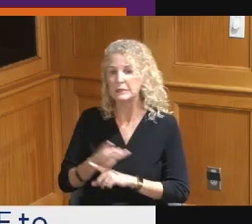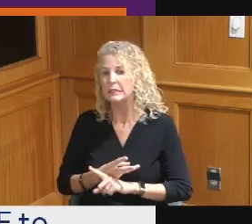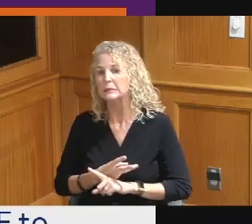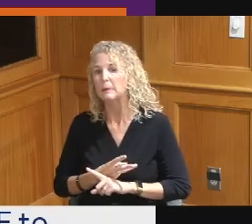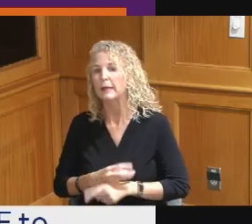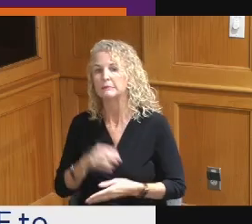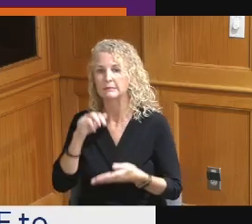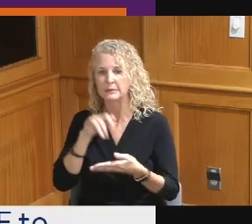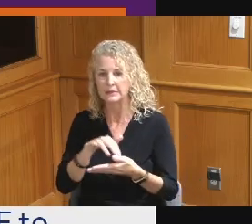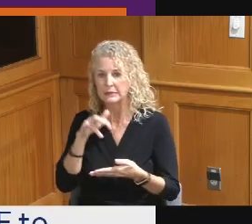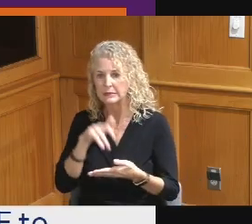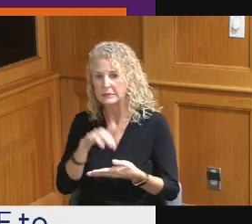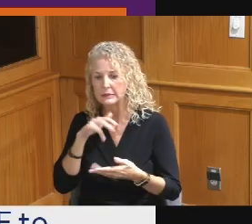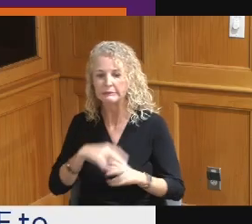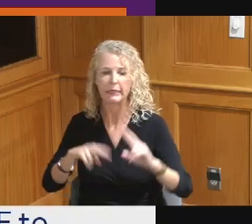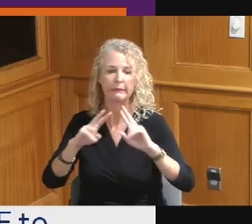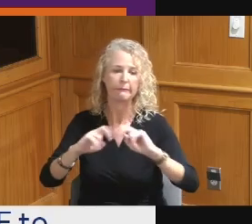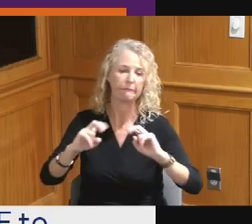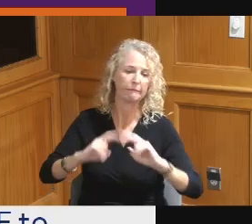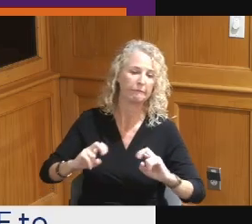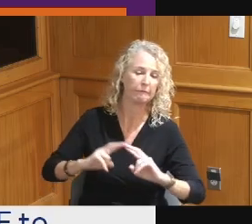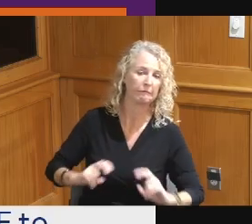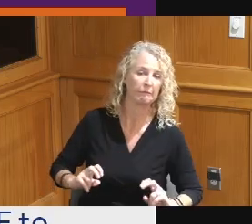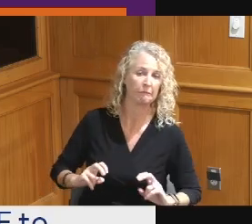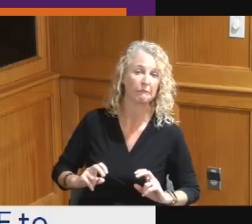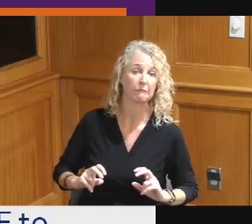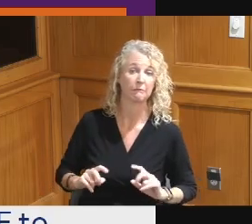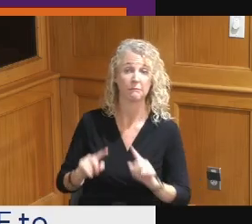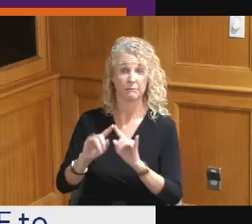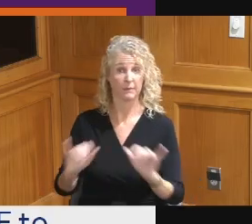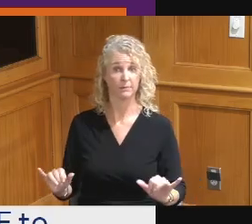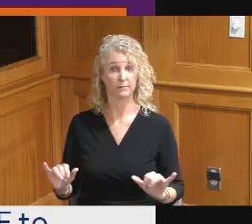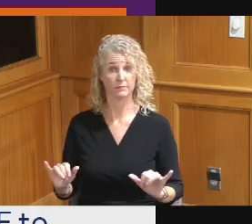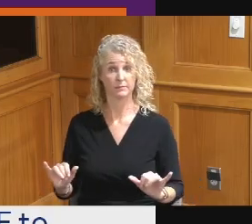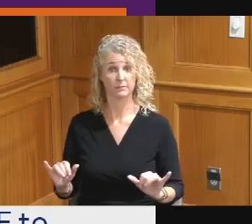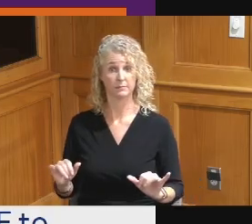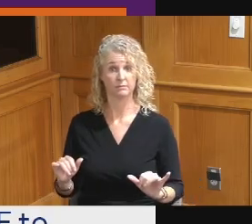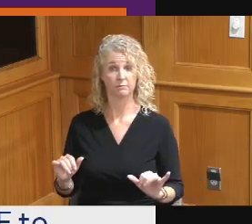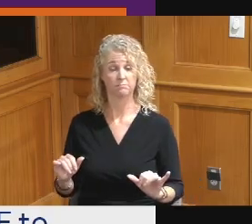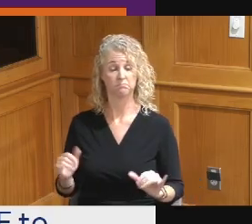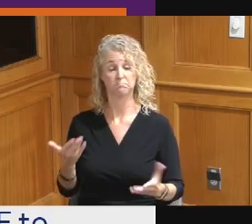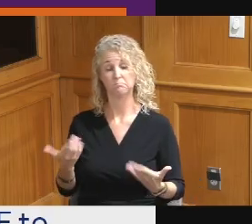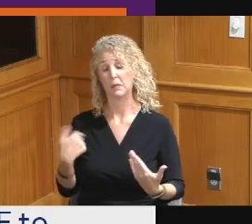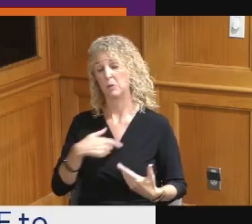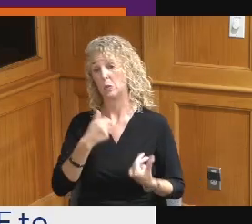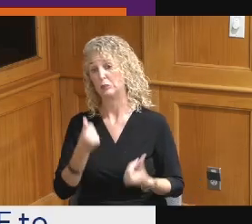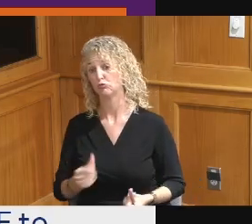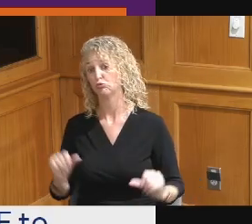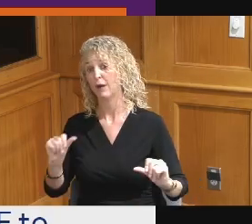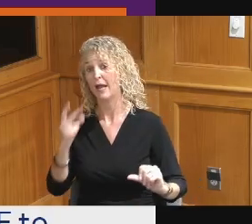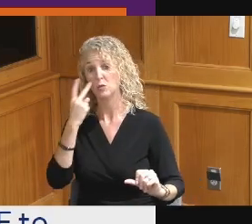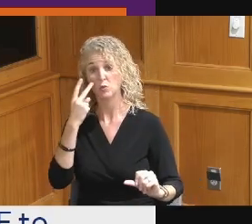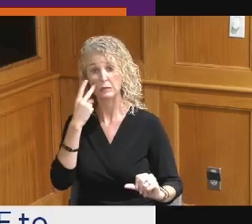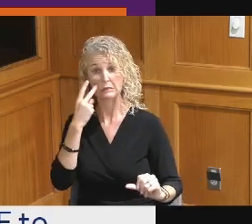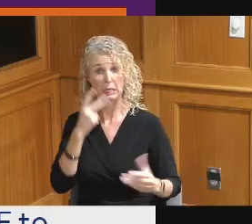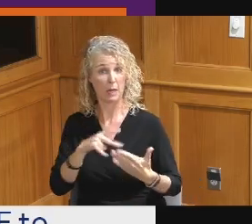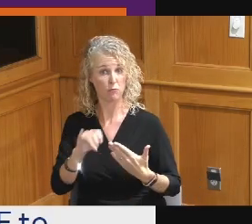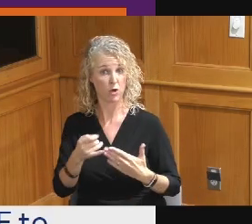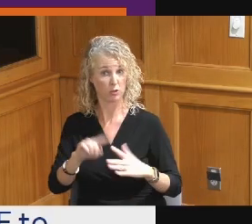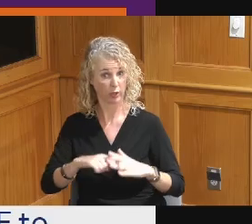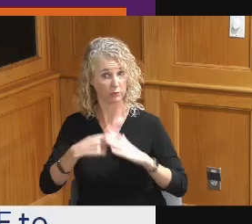let's do everything we can to assess this. And while we're assessing this, let's also try to see if we can get a project to